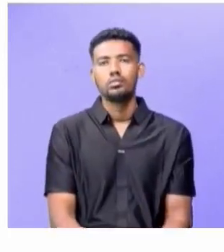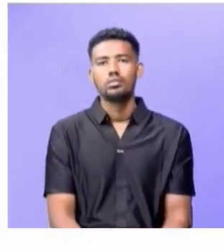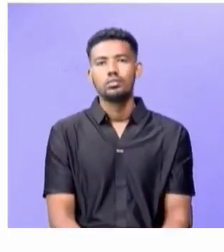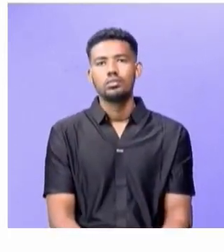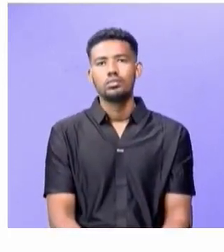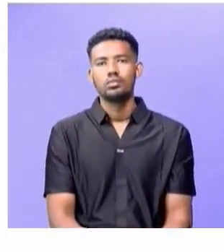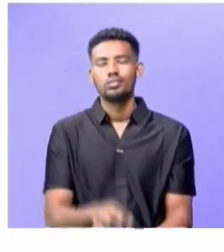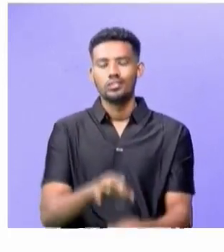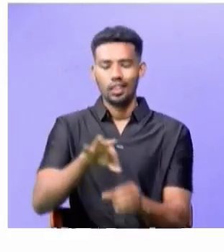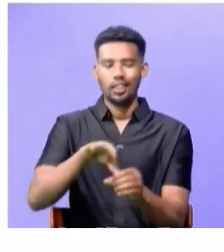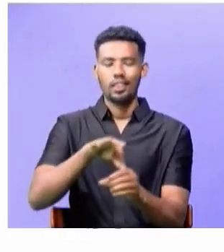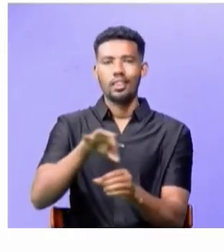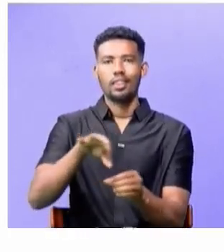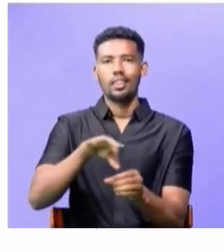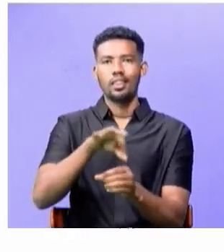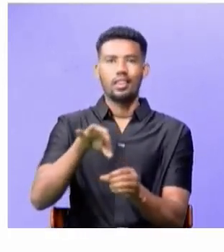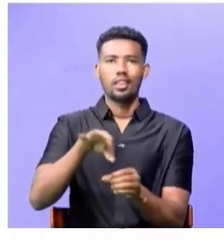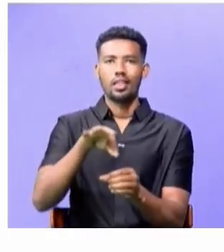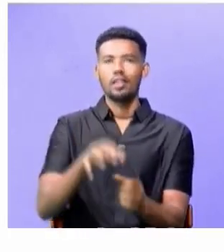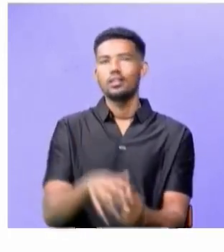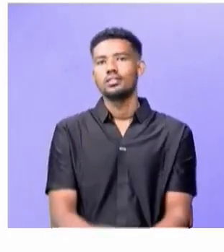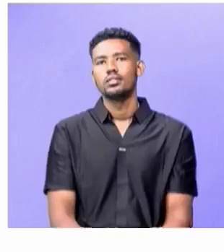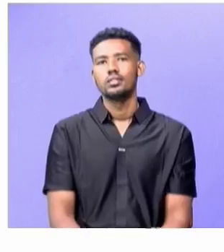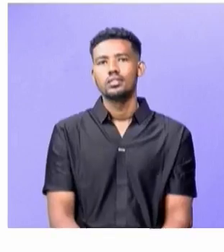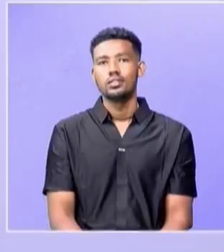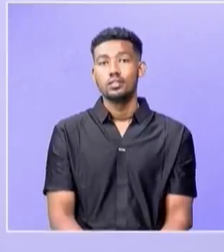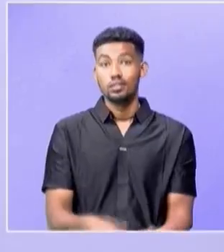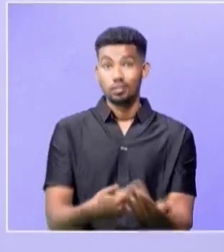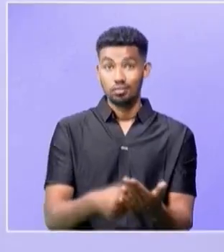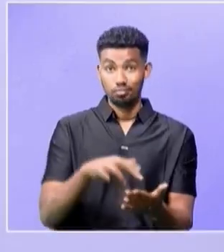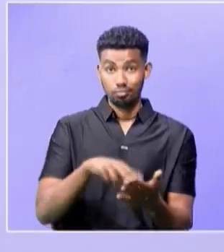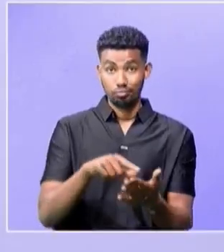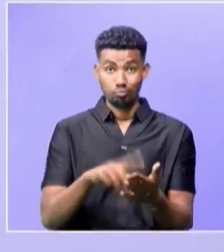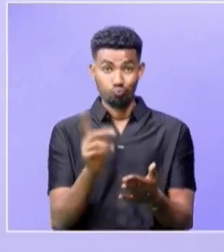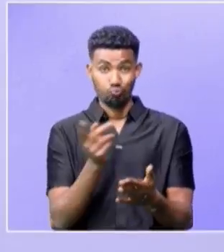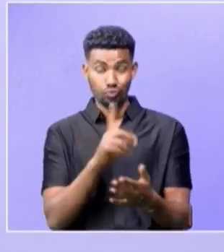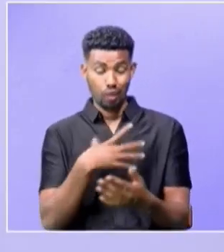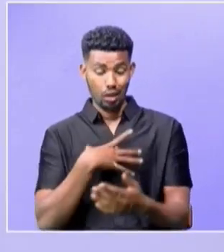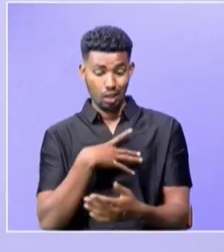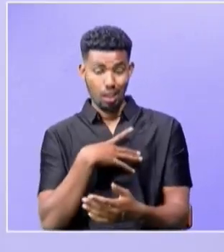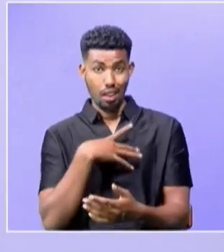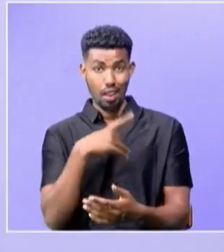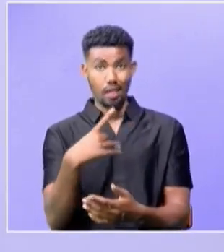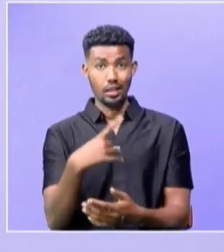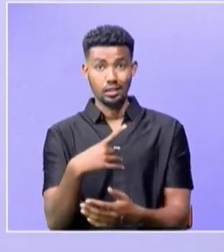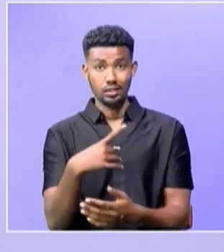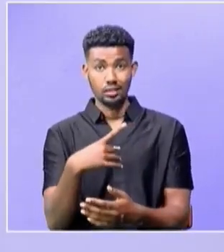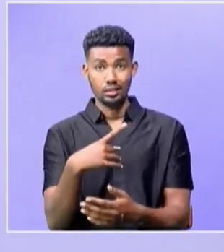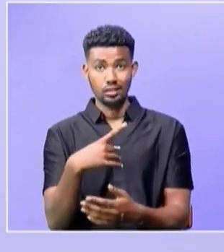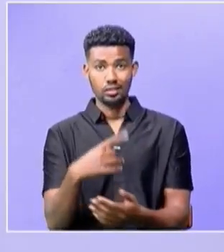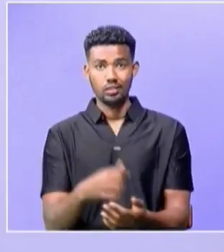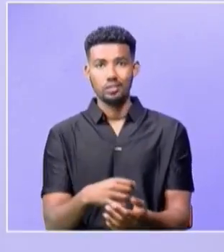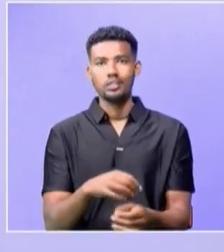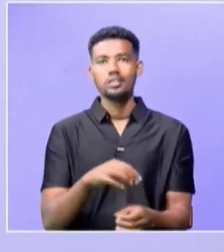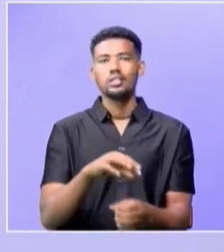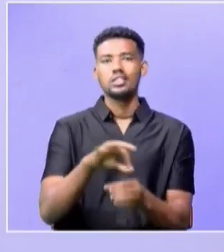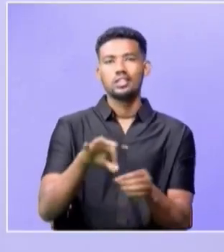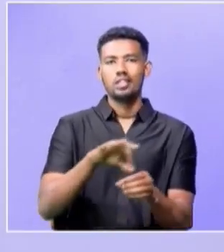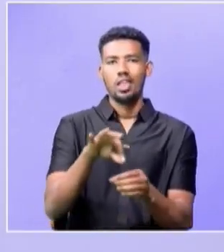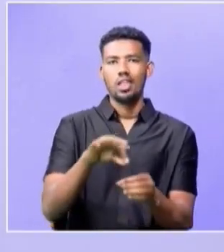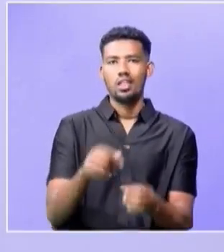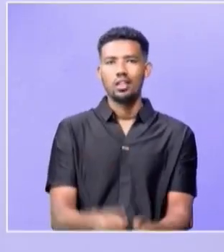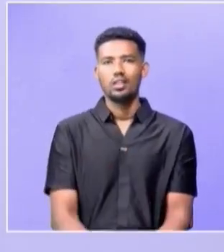tea. It means I like tea. It means I like tea. I prefer. I like to drink